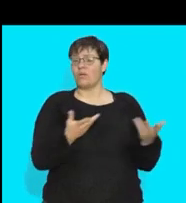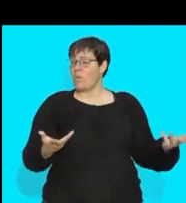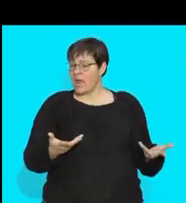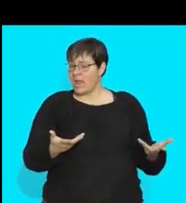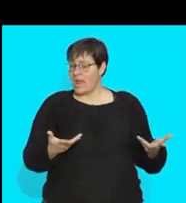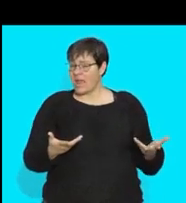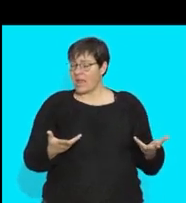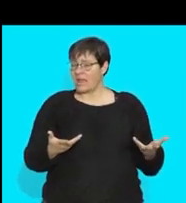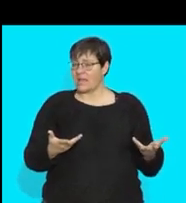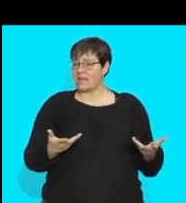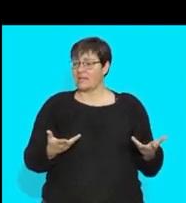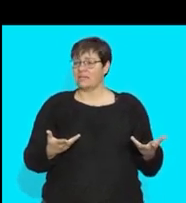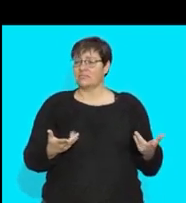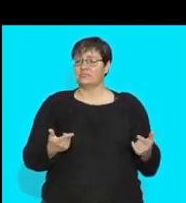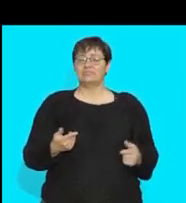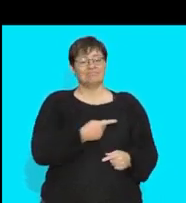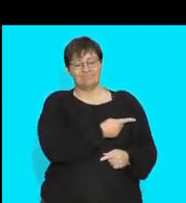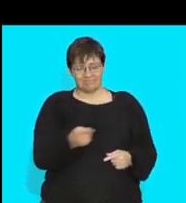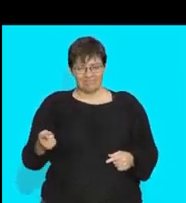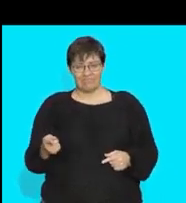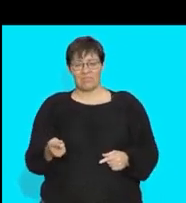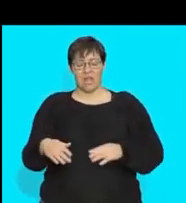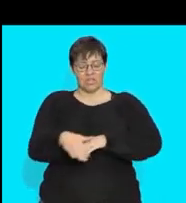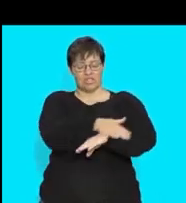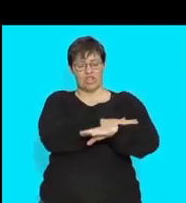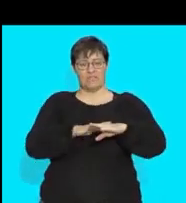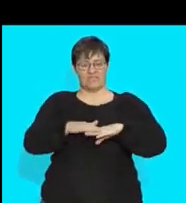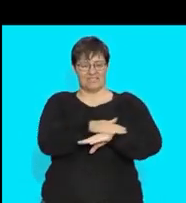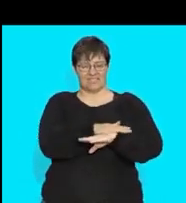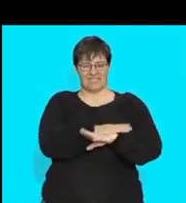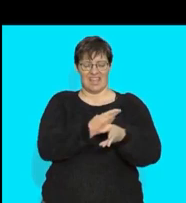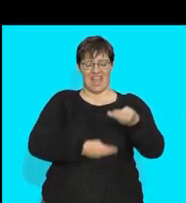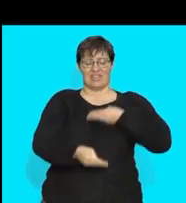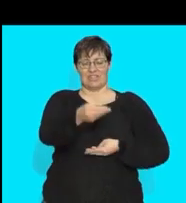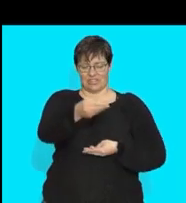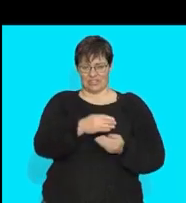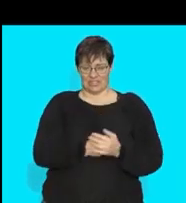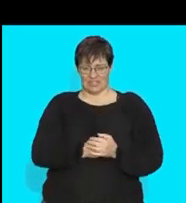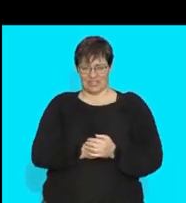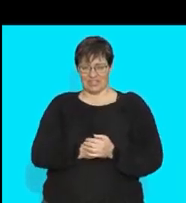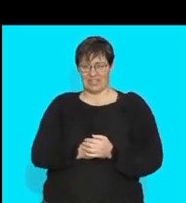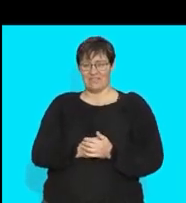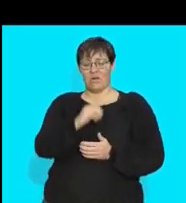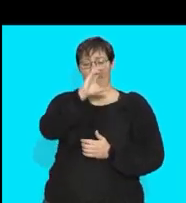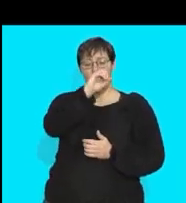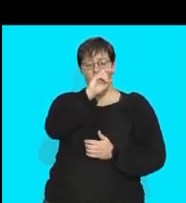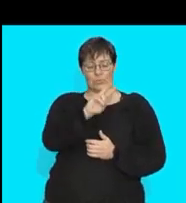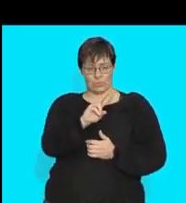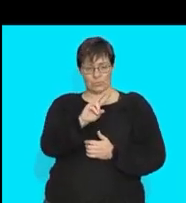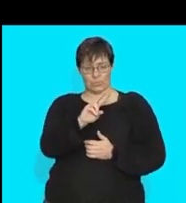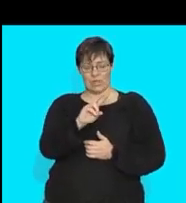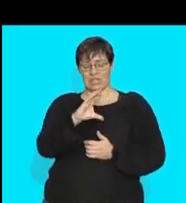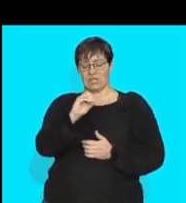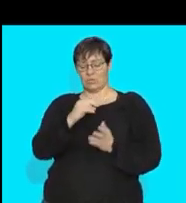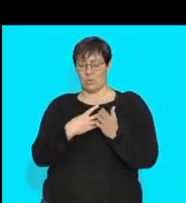across an exchange surface. So here where we had oxygen and carbon dioxide coming in, here we have